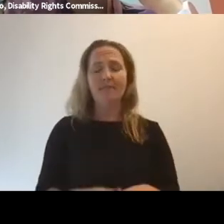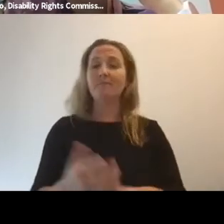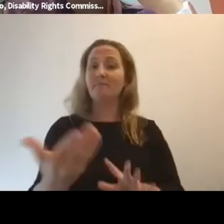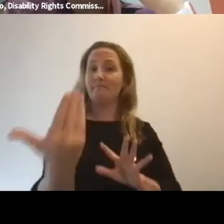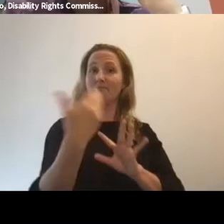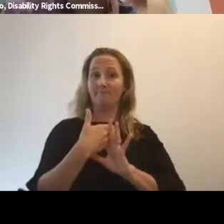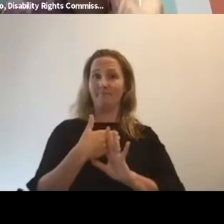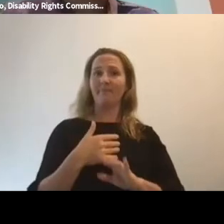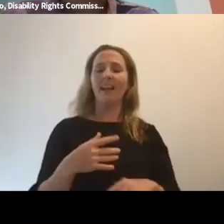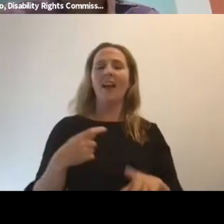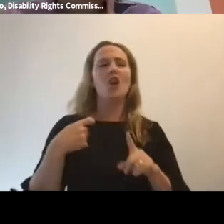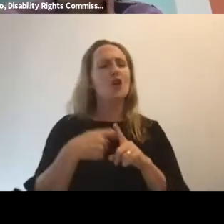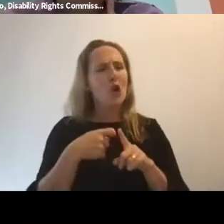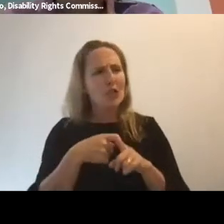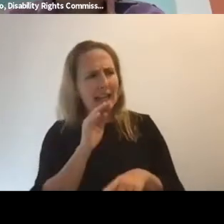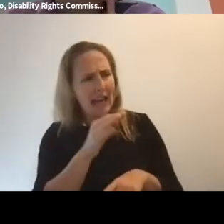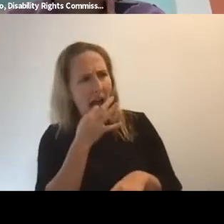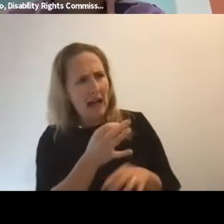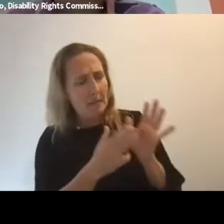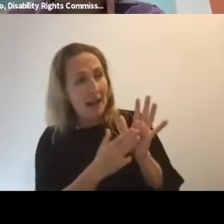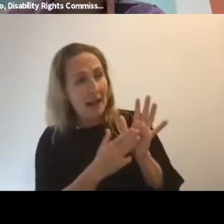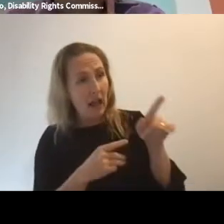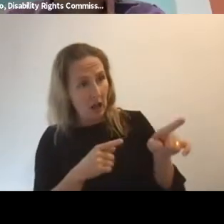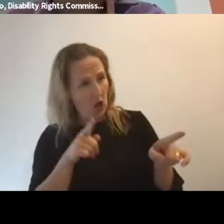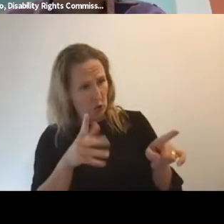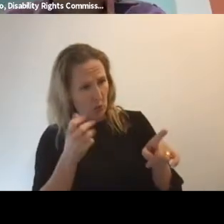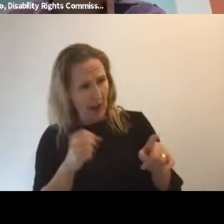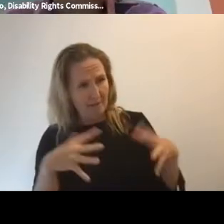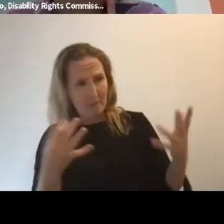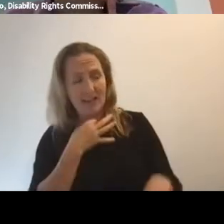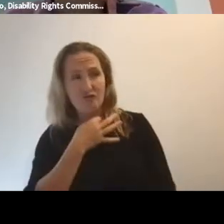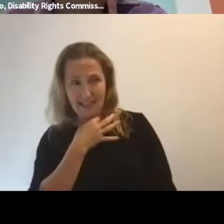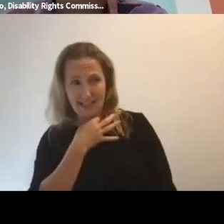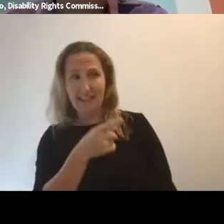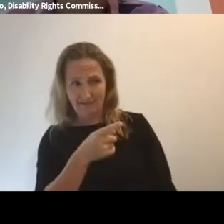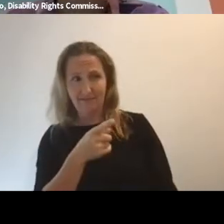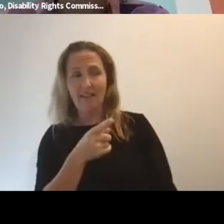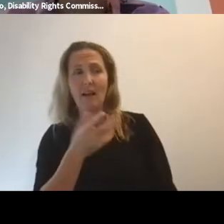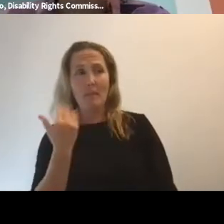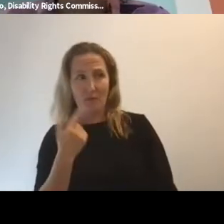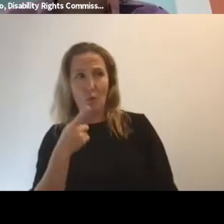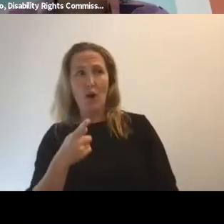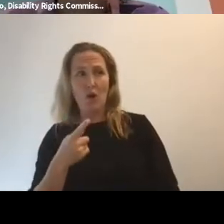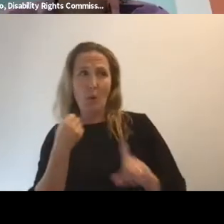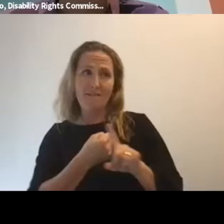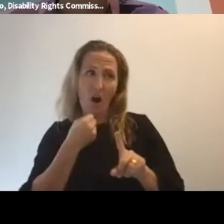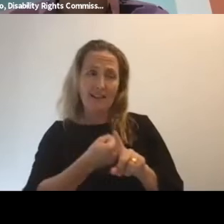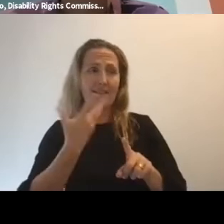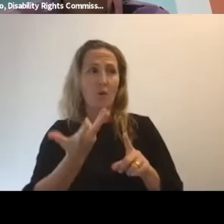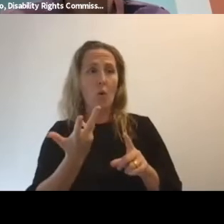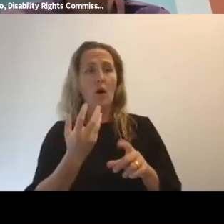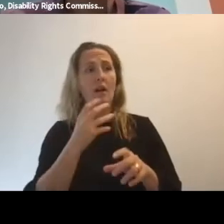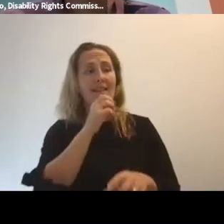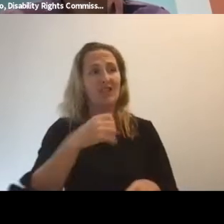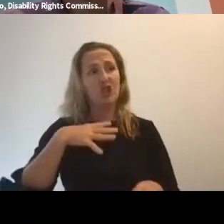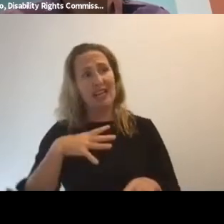moment, Melissa, you had to take some pretty big risks, though, to fight for gender integration,